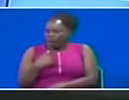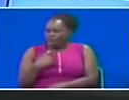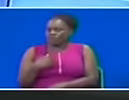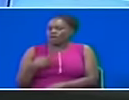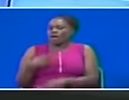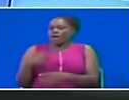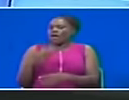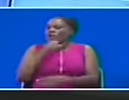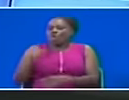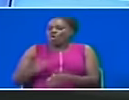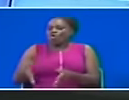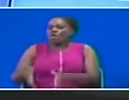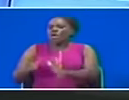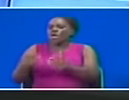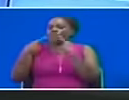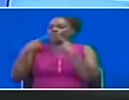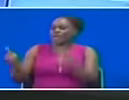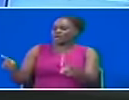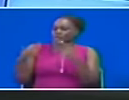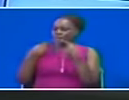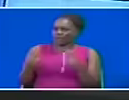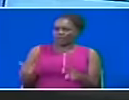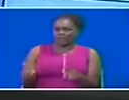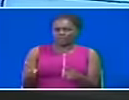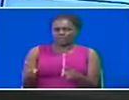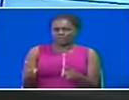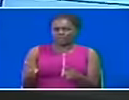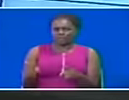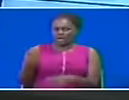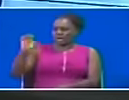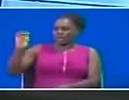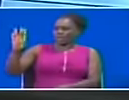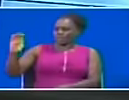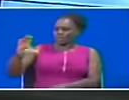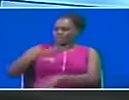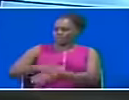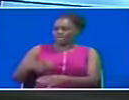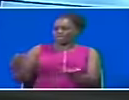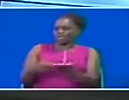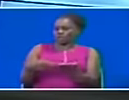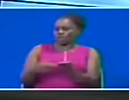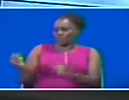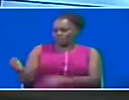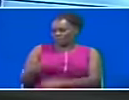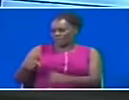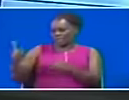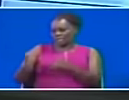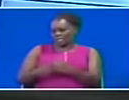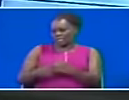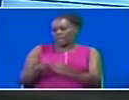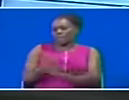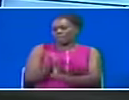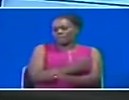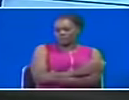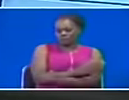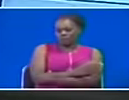is manual. So that is one of the areas there. IEBC to be allowed to procure technology 6 months before the poll, of course, to allow